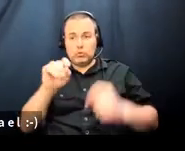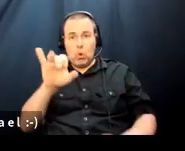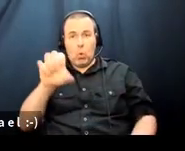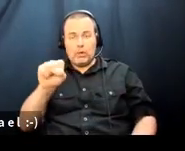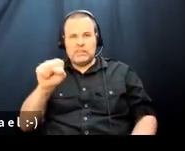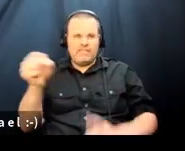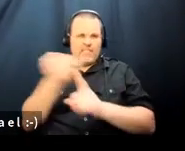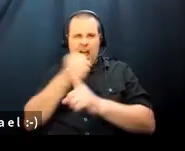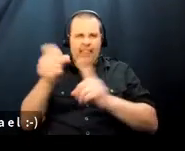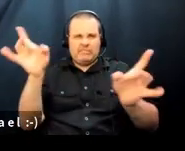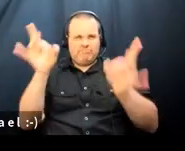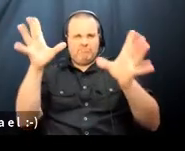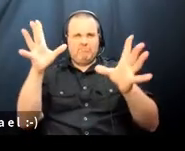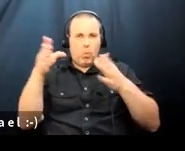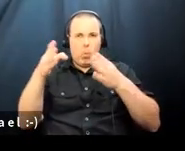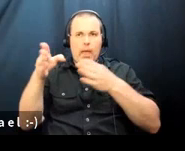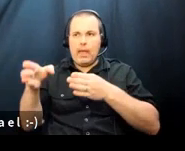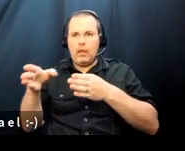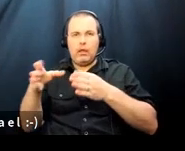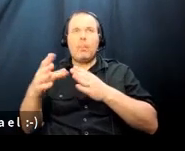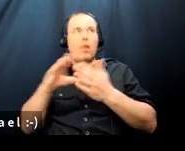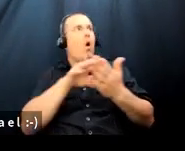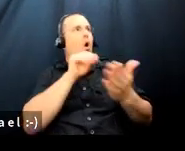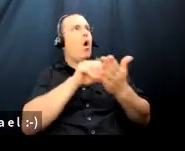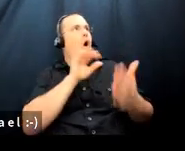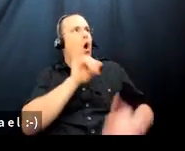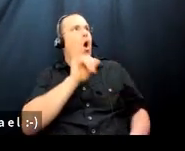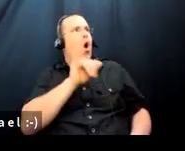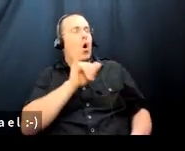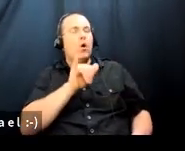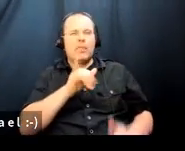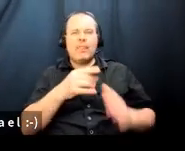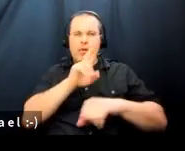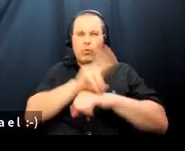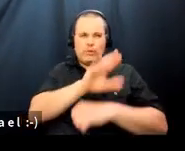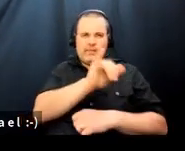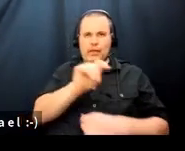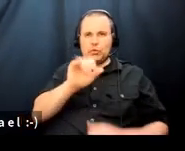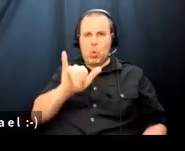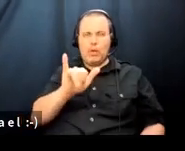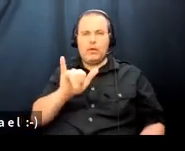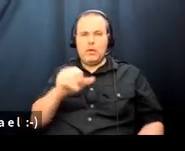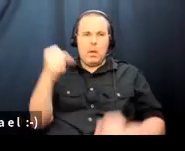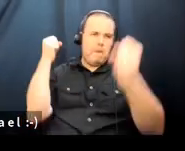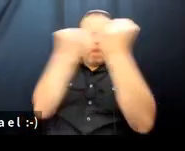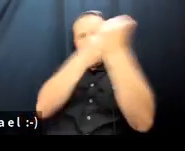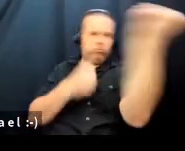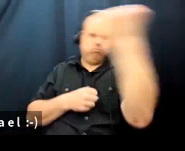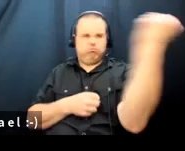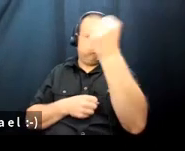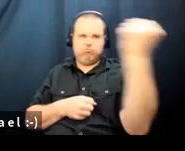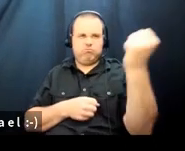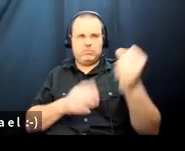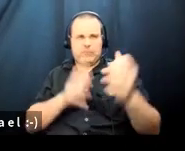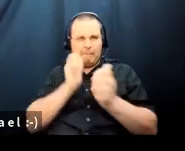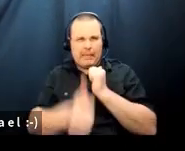played with toys in a violent way. One of the toys they used was a Bobo doll. If you showed children how to play